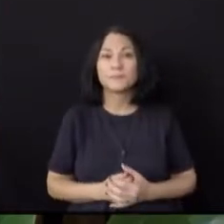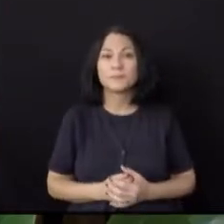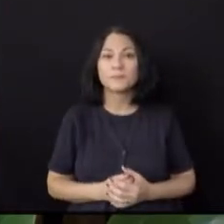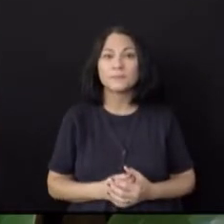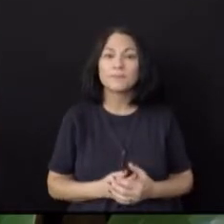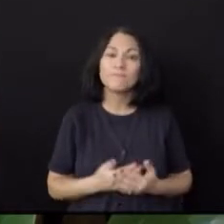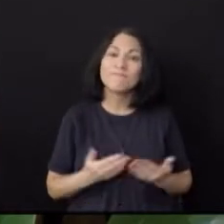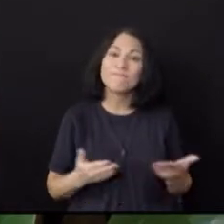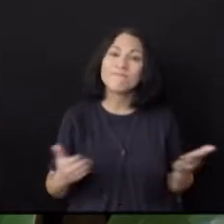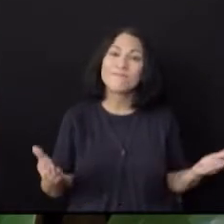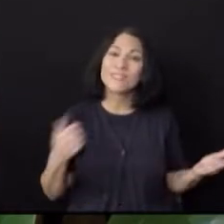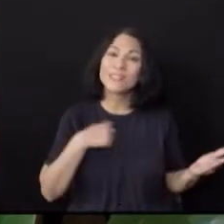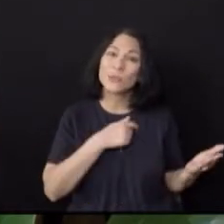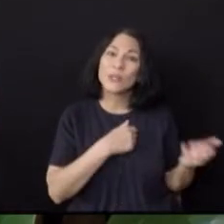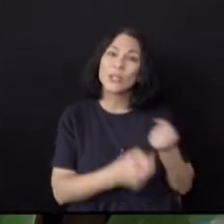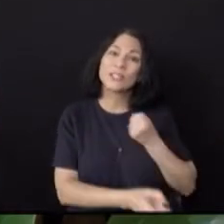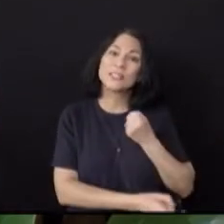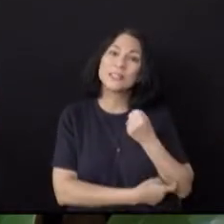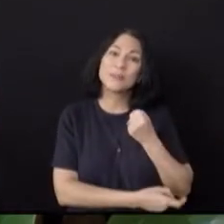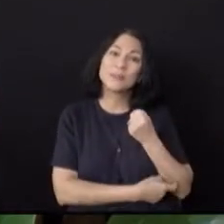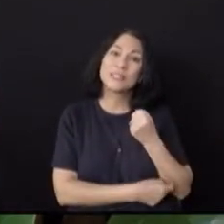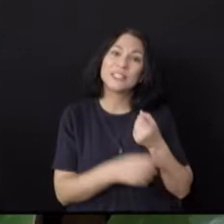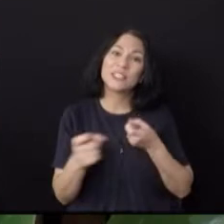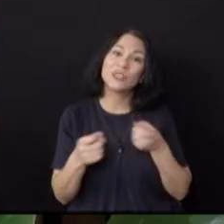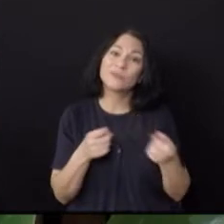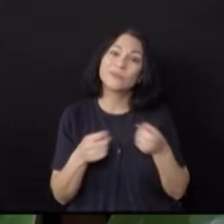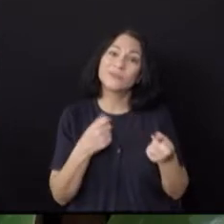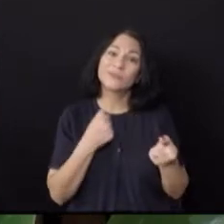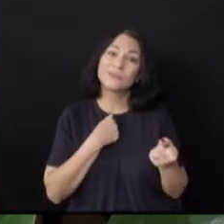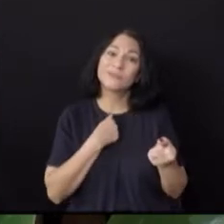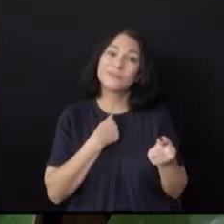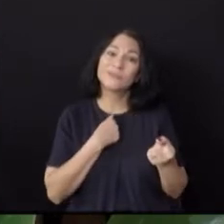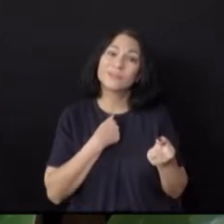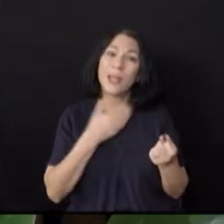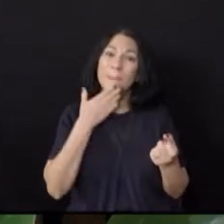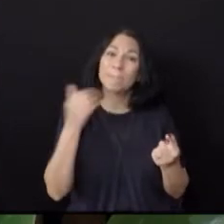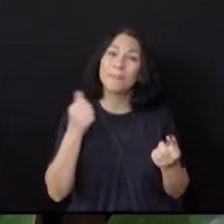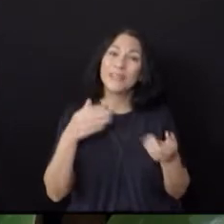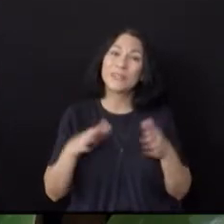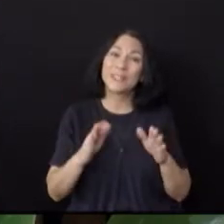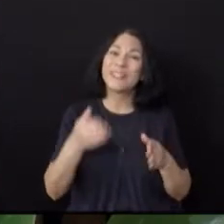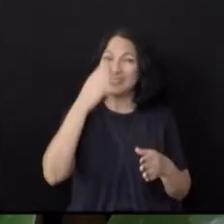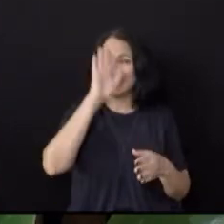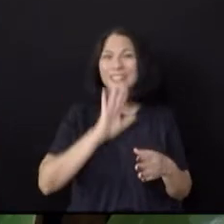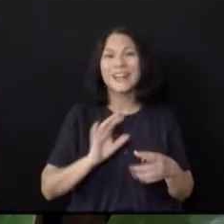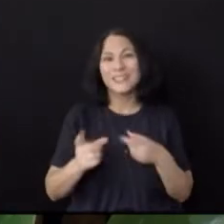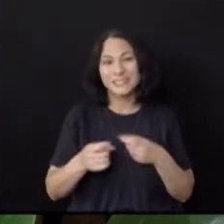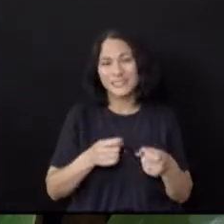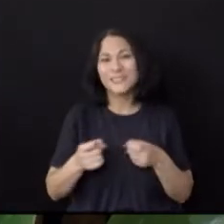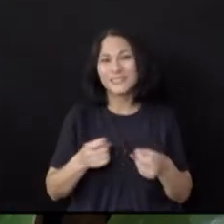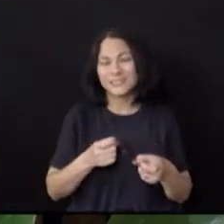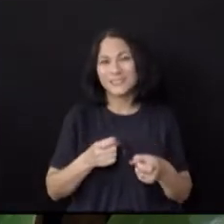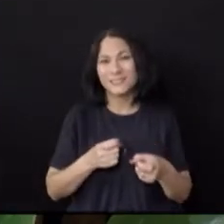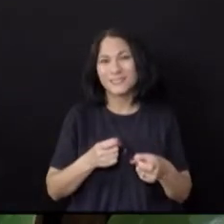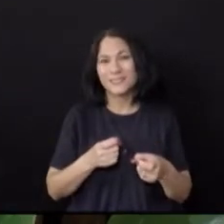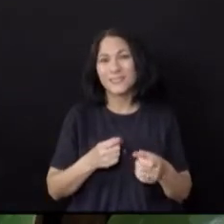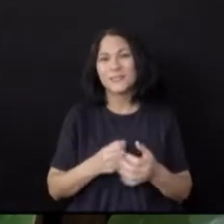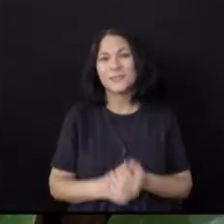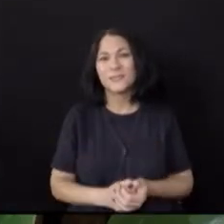There are things we are tempted to handle ourselves that we best let God deal with.